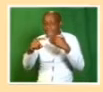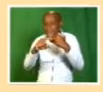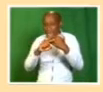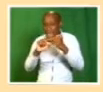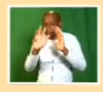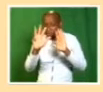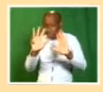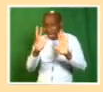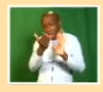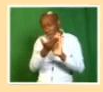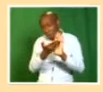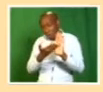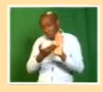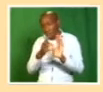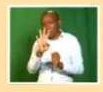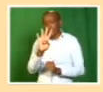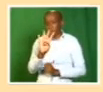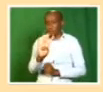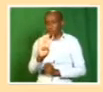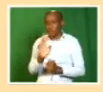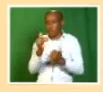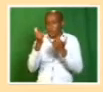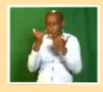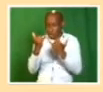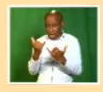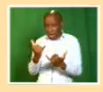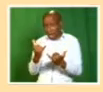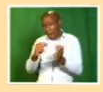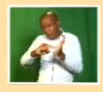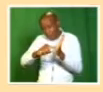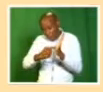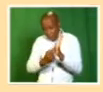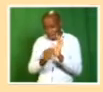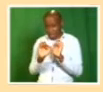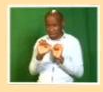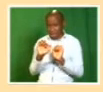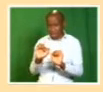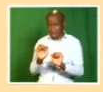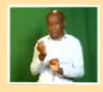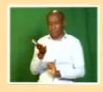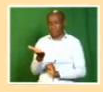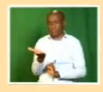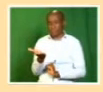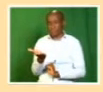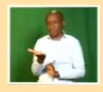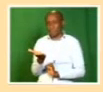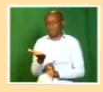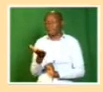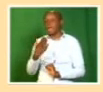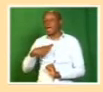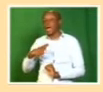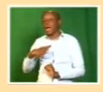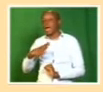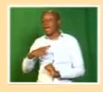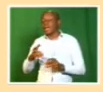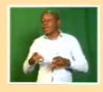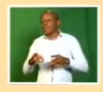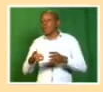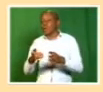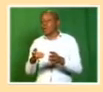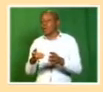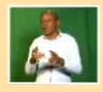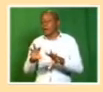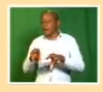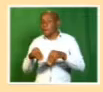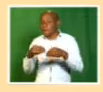9 over 4. So this is the coordinate of the turning point. Okay. Another way that we could have used